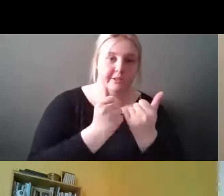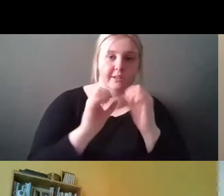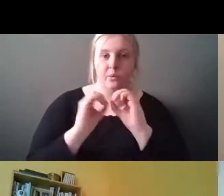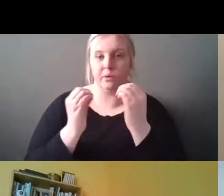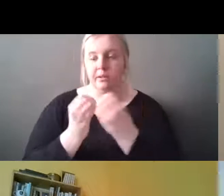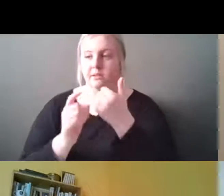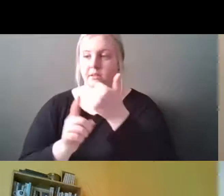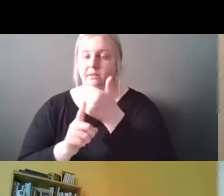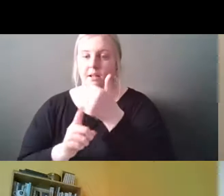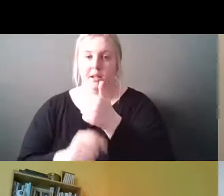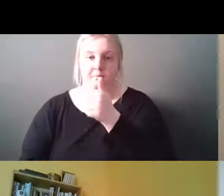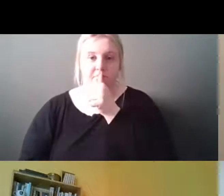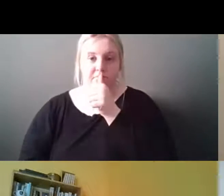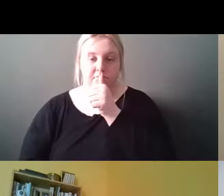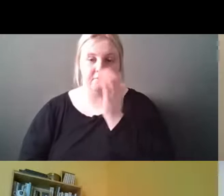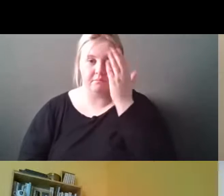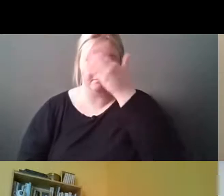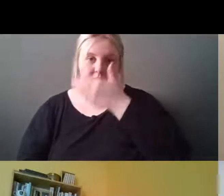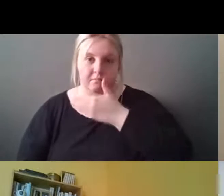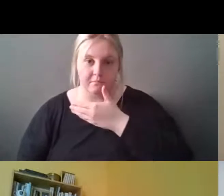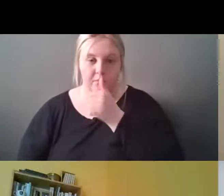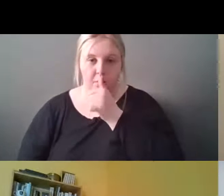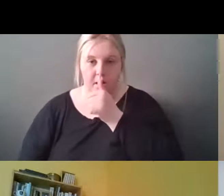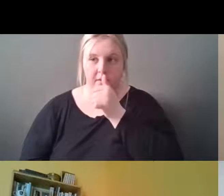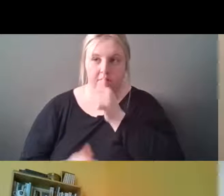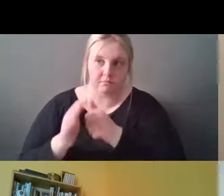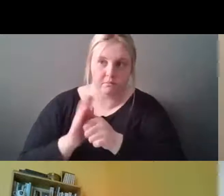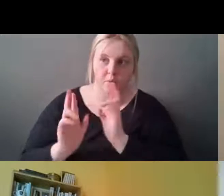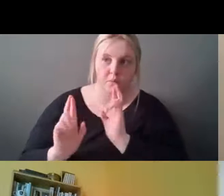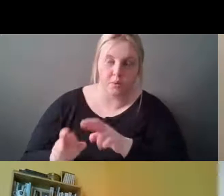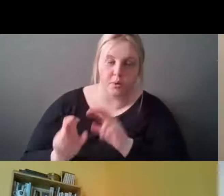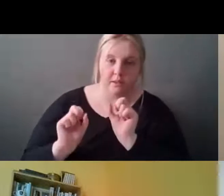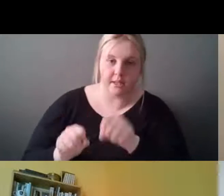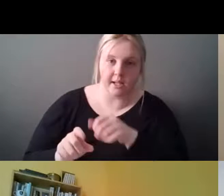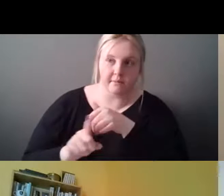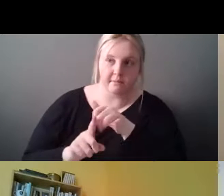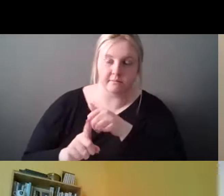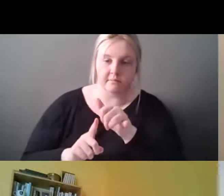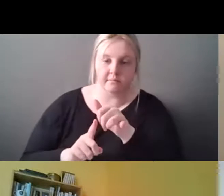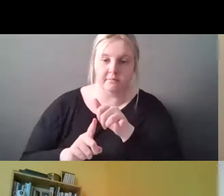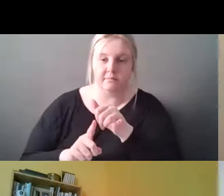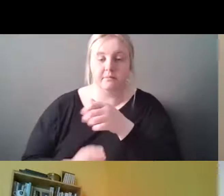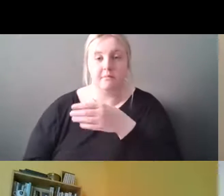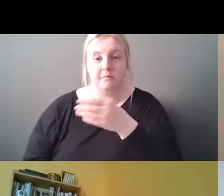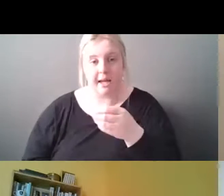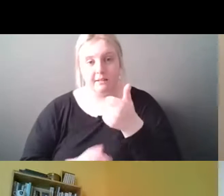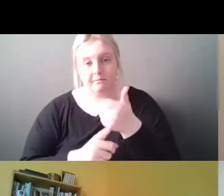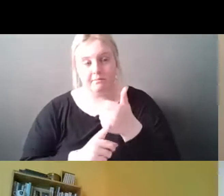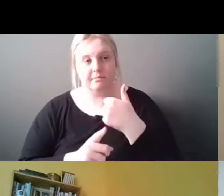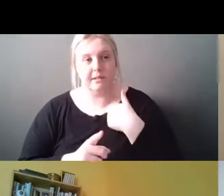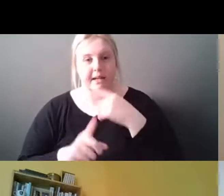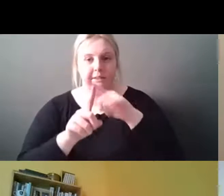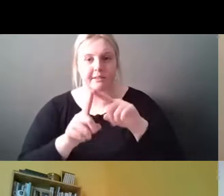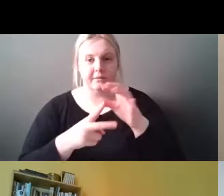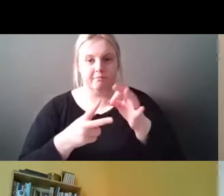anonymous ways people can actually report bullying behavior, and that they have avenues for